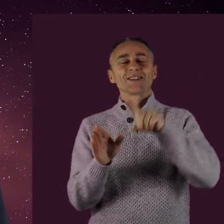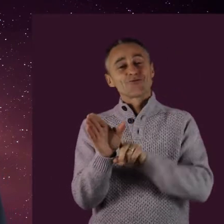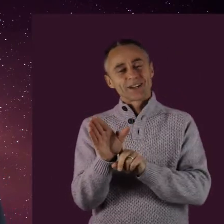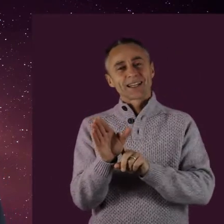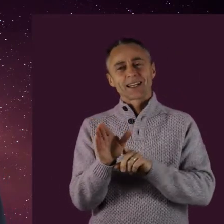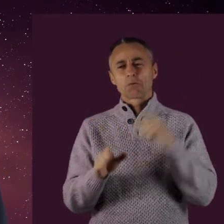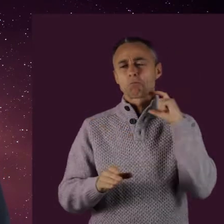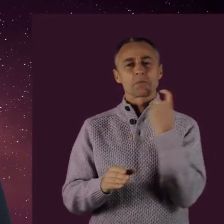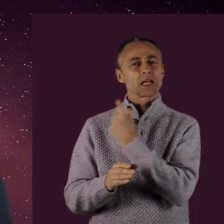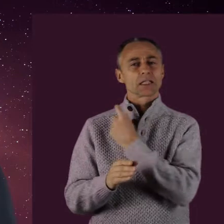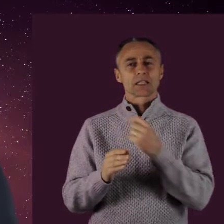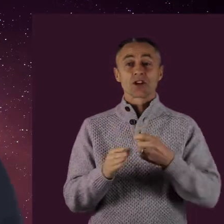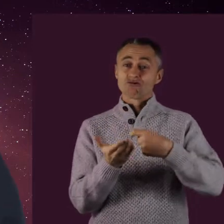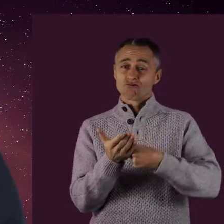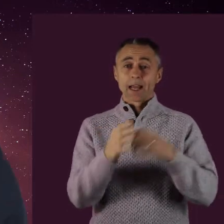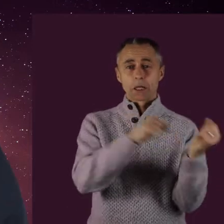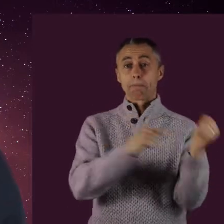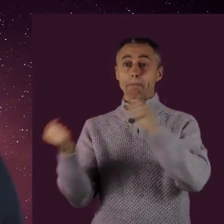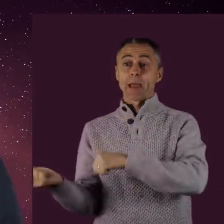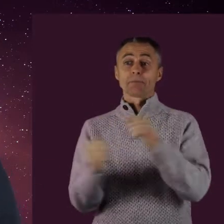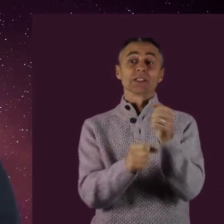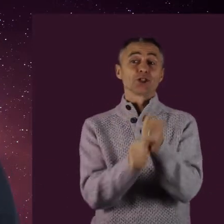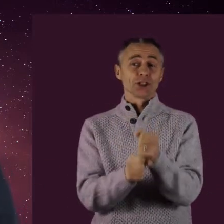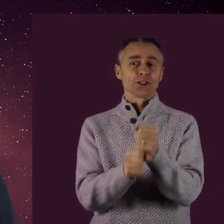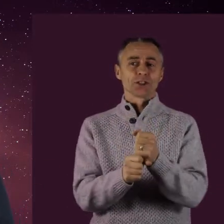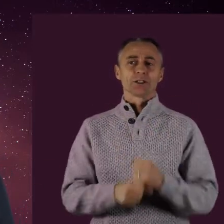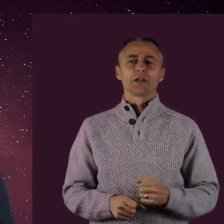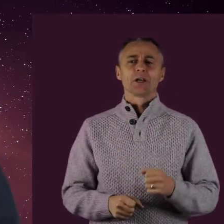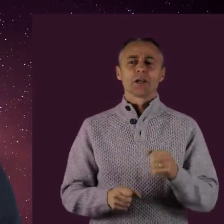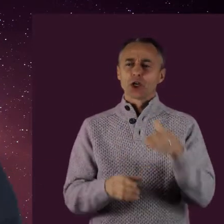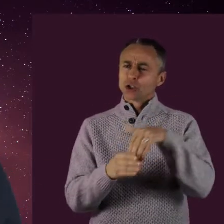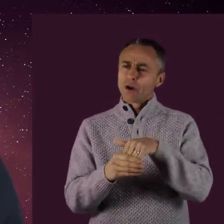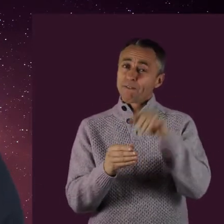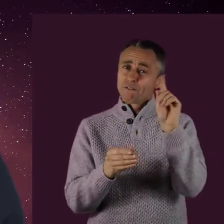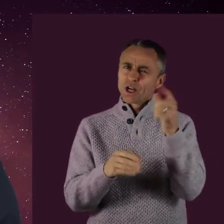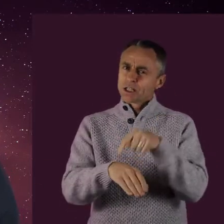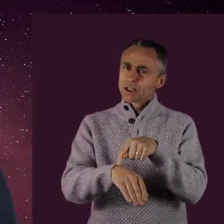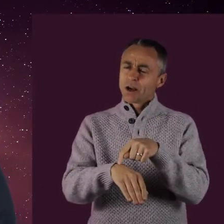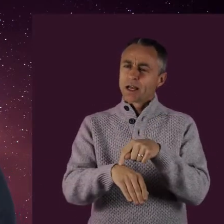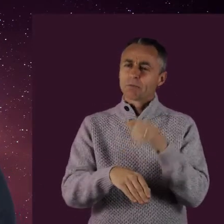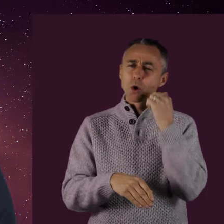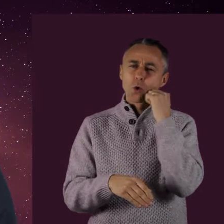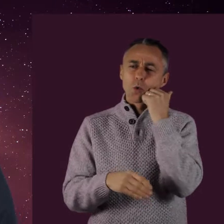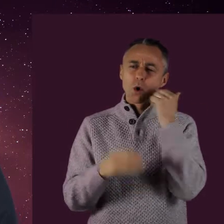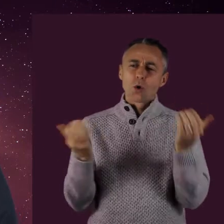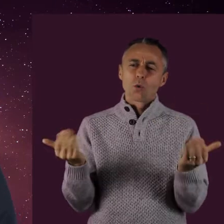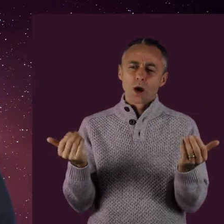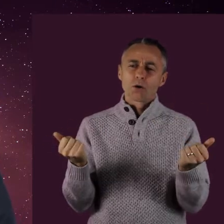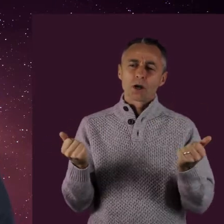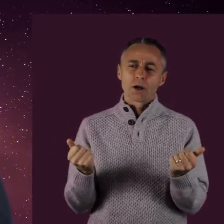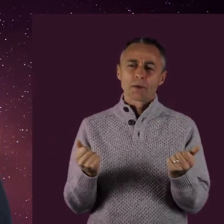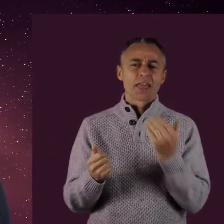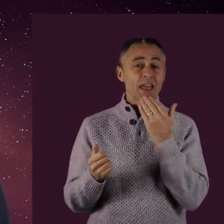Church. If you're joining us for the first time, then a very warm welcome for you. Thank you for joining us and